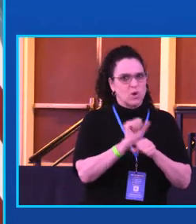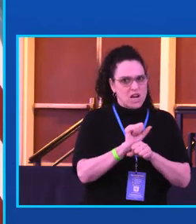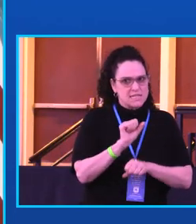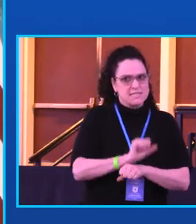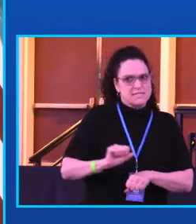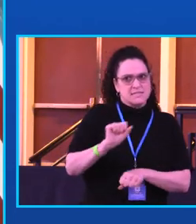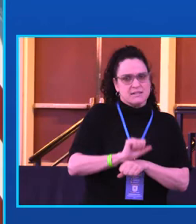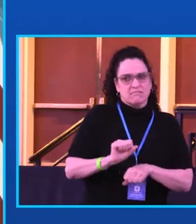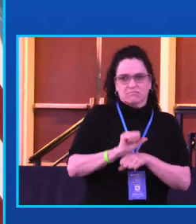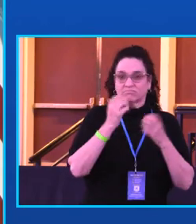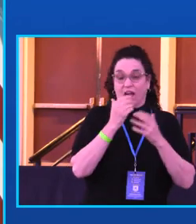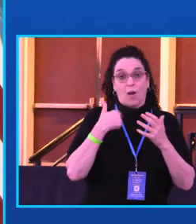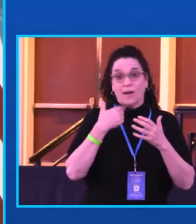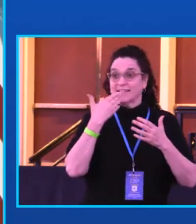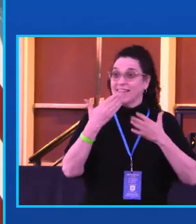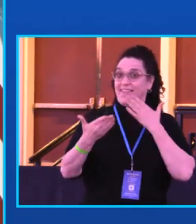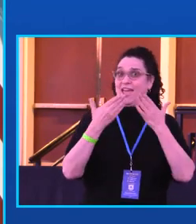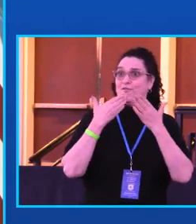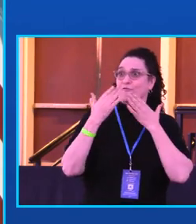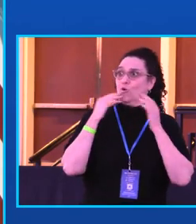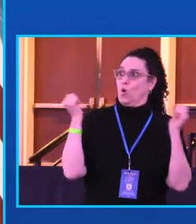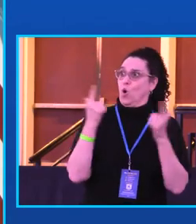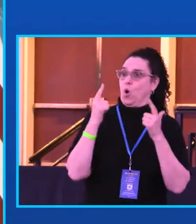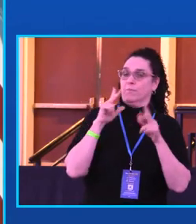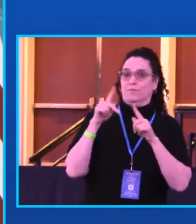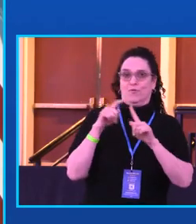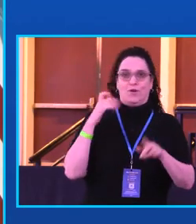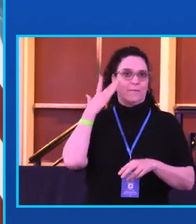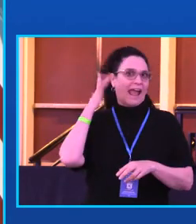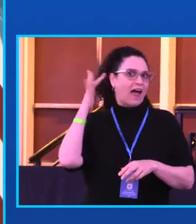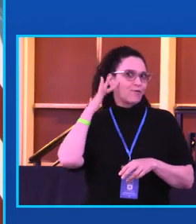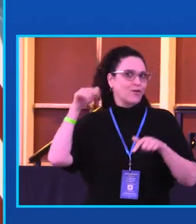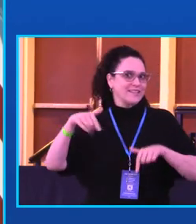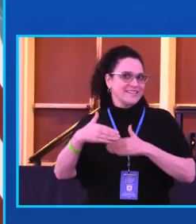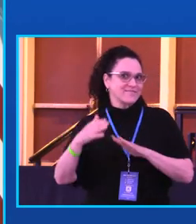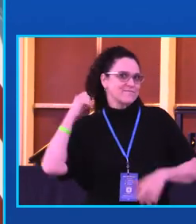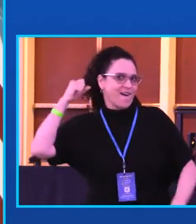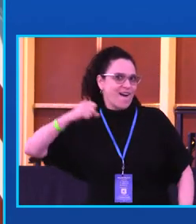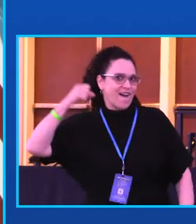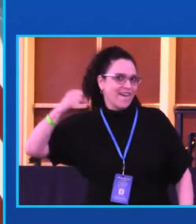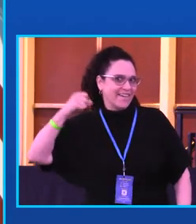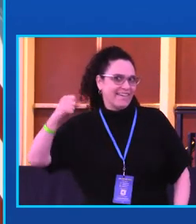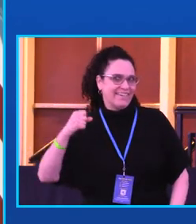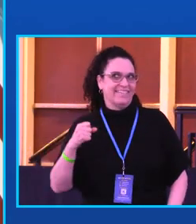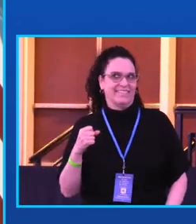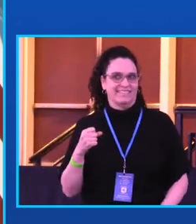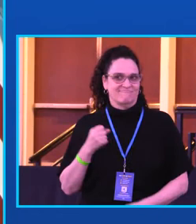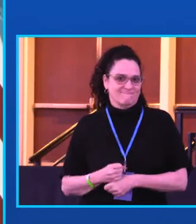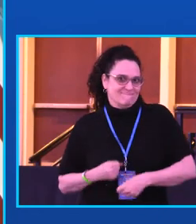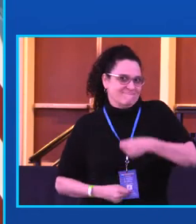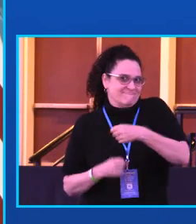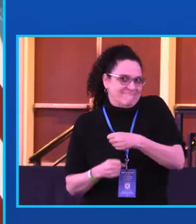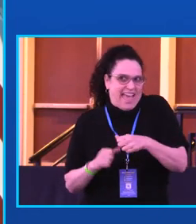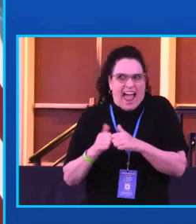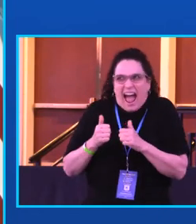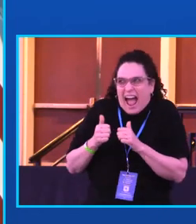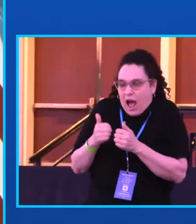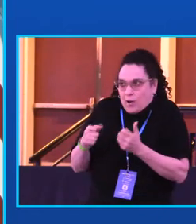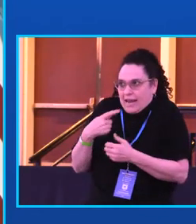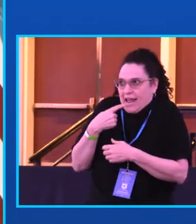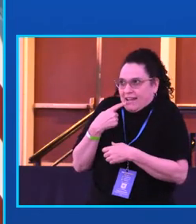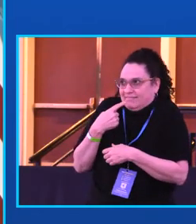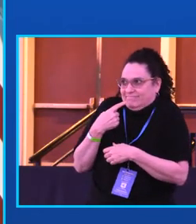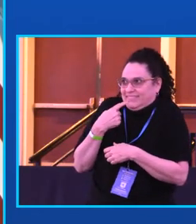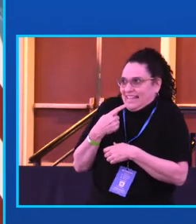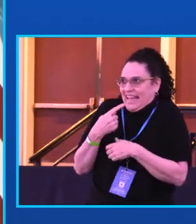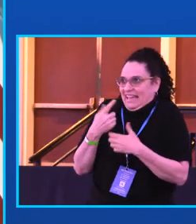shout out to the Californians in the room. because how could I not? But